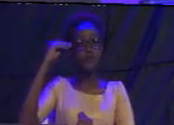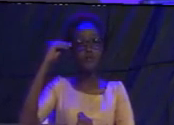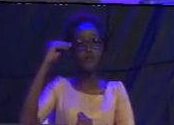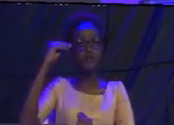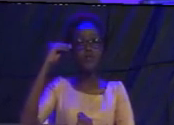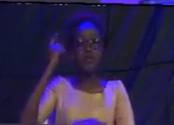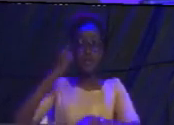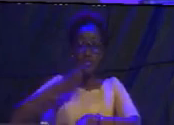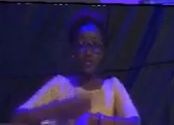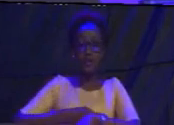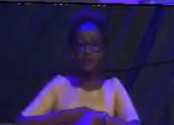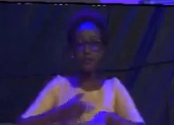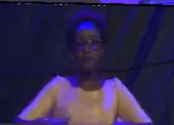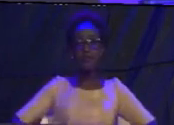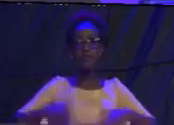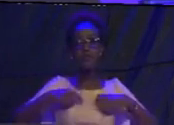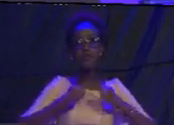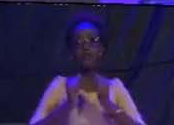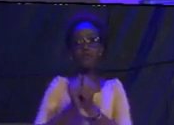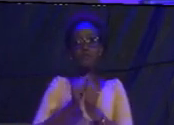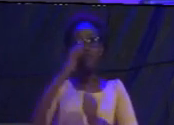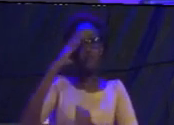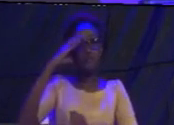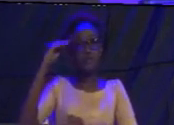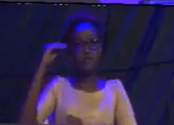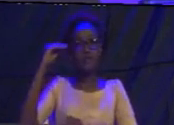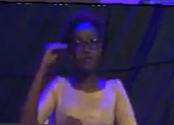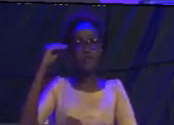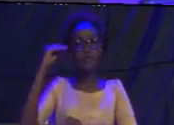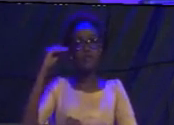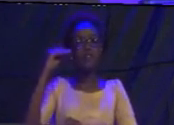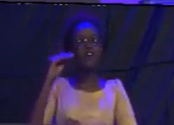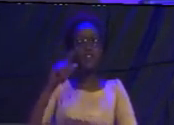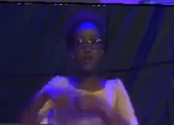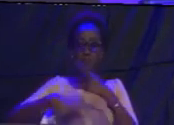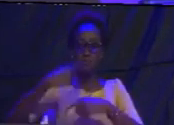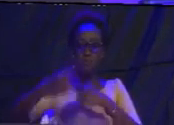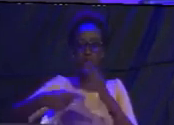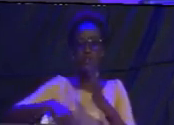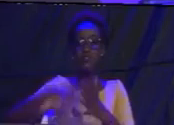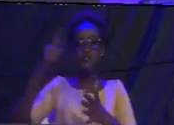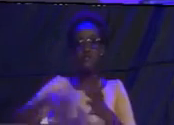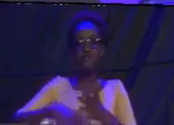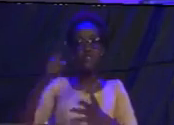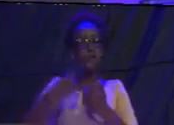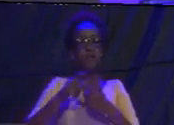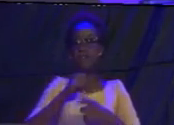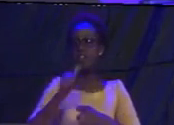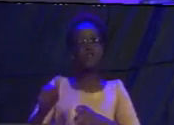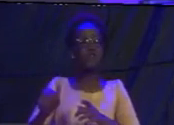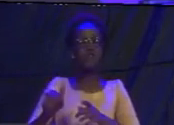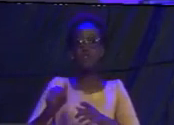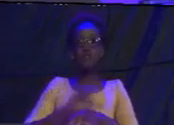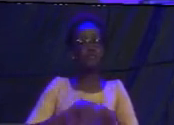Kuva yabana na Mose, from the day he lived with Moses, bari bataratsinda urugamba. They had never lost any battle.